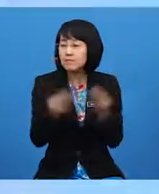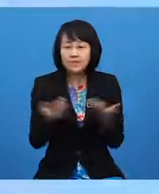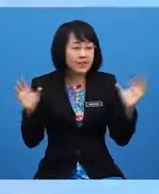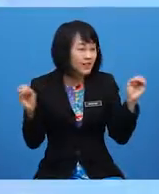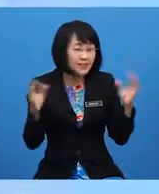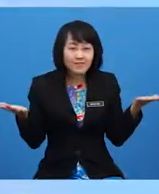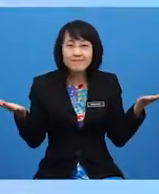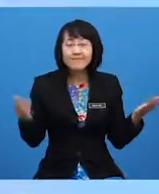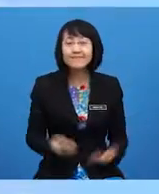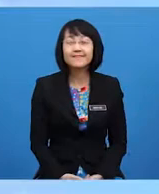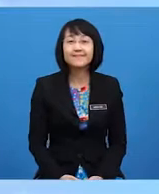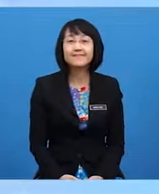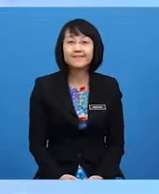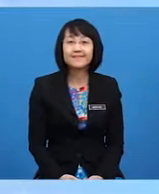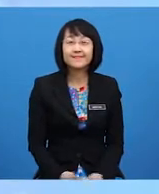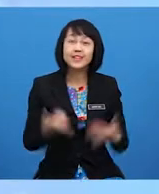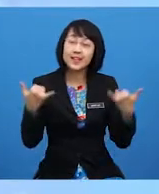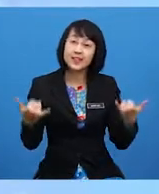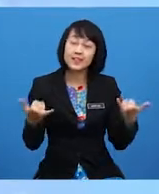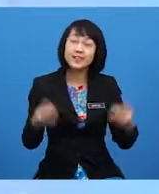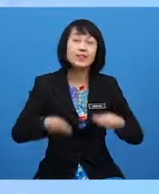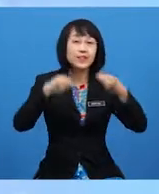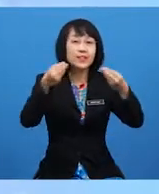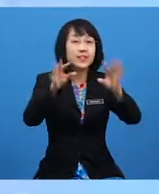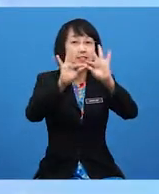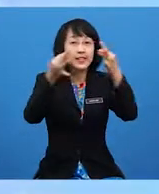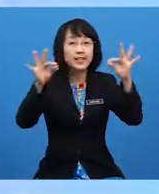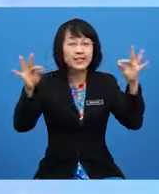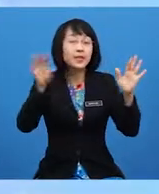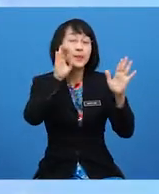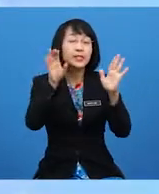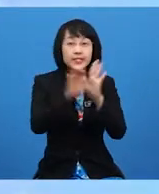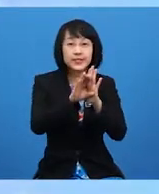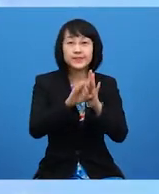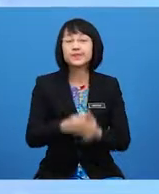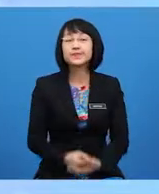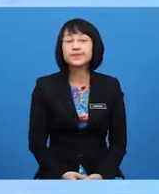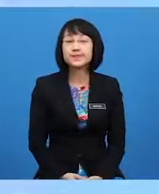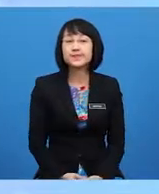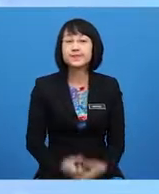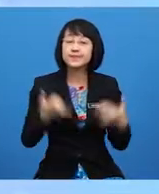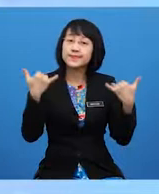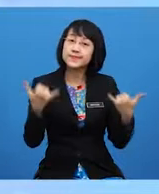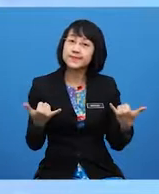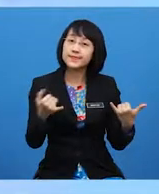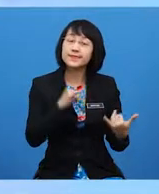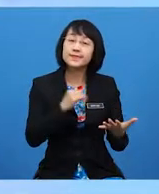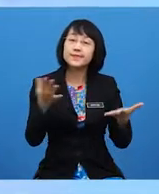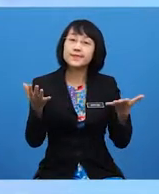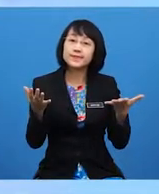picture. Now, I want you to replace the picture with prepositions